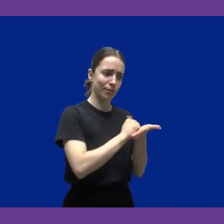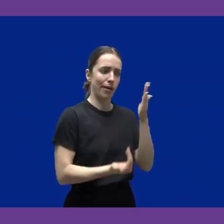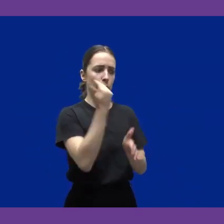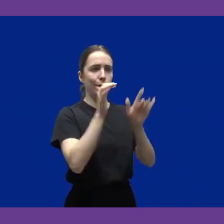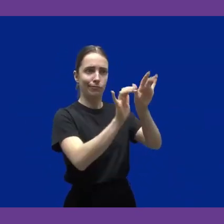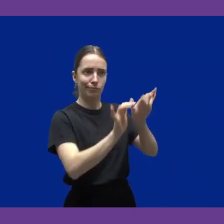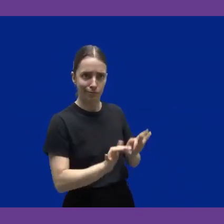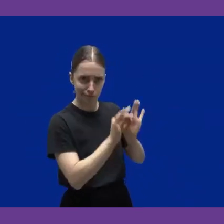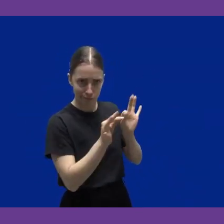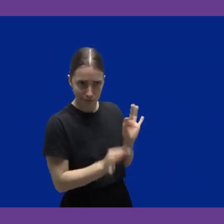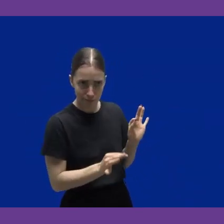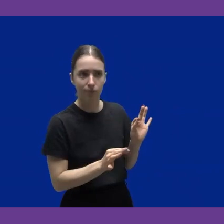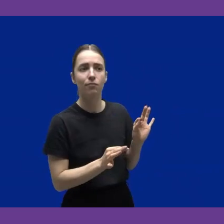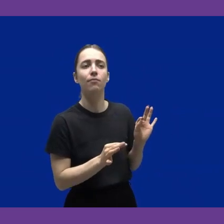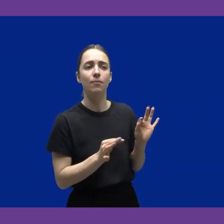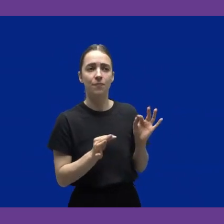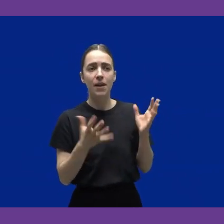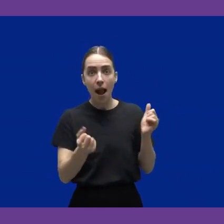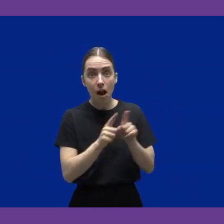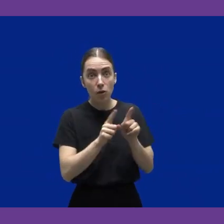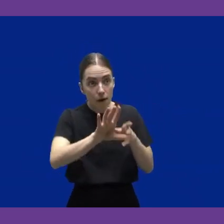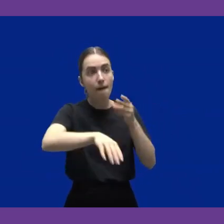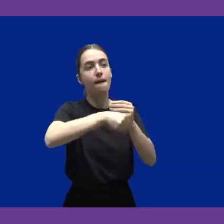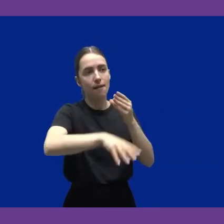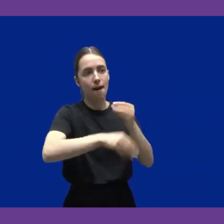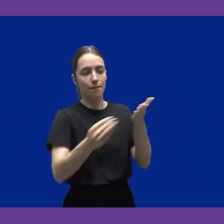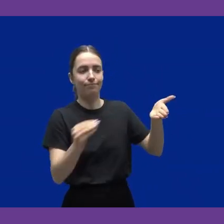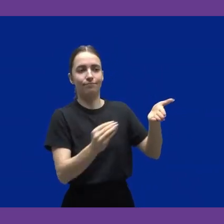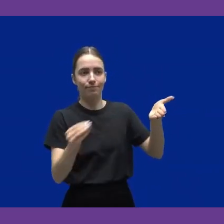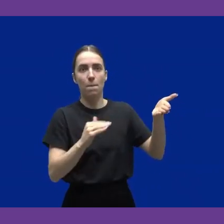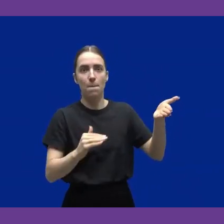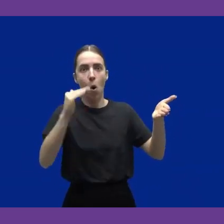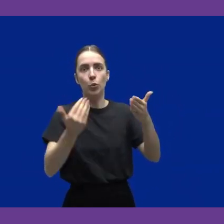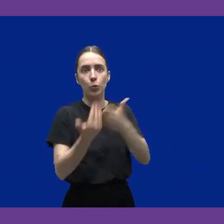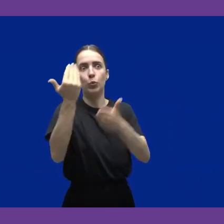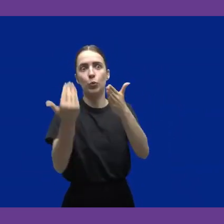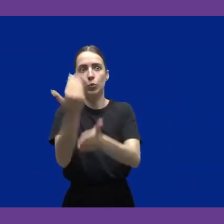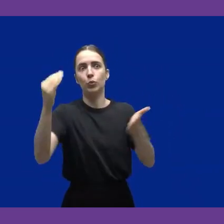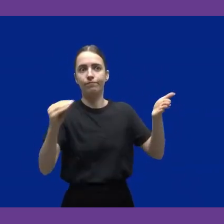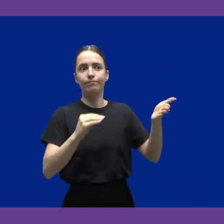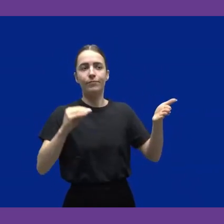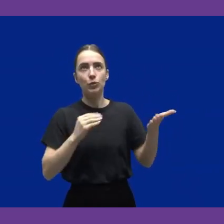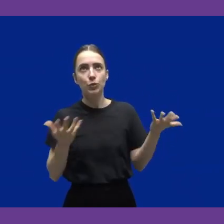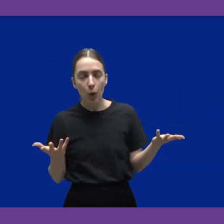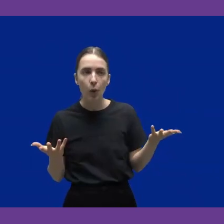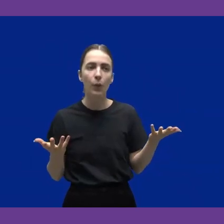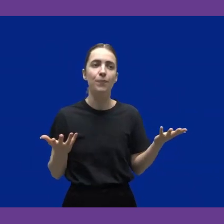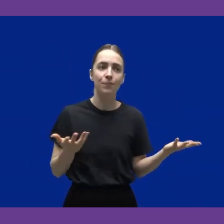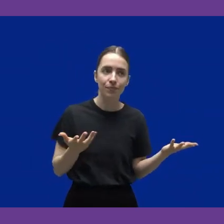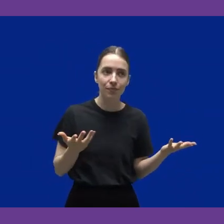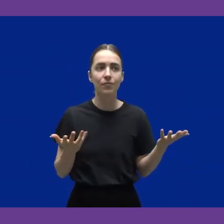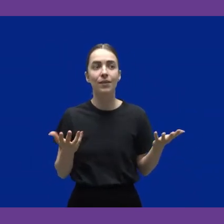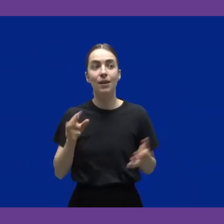also additions. But since it's very linked to WCAG, I had to say